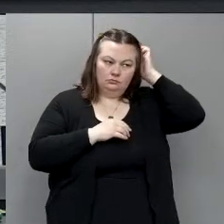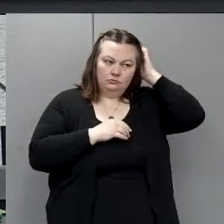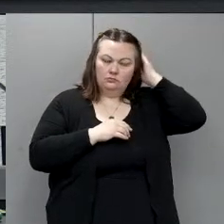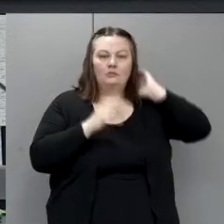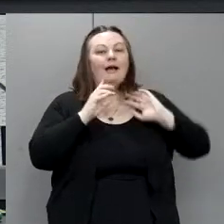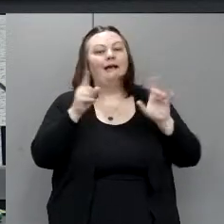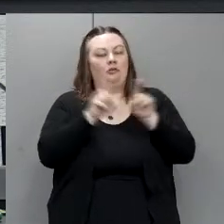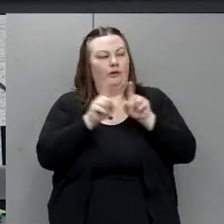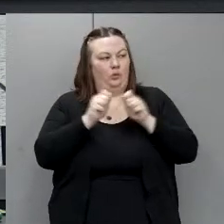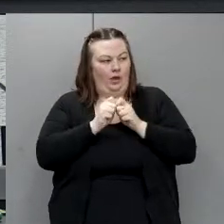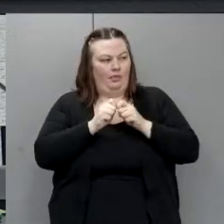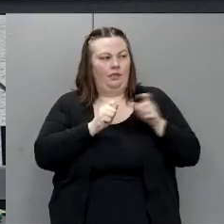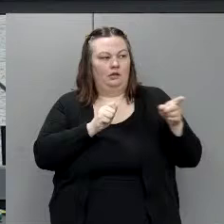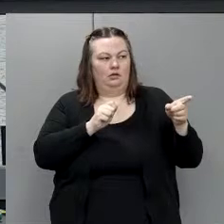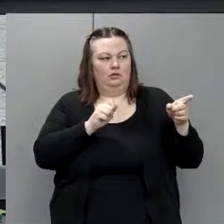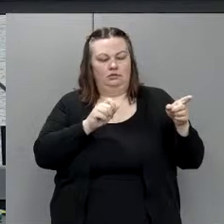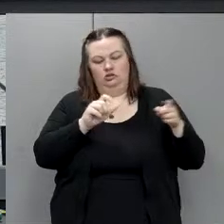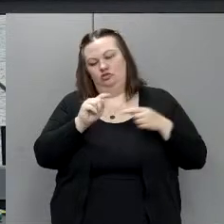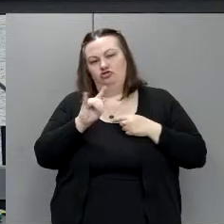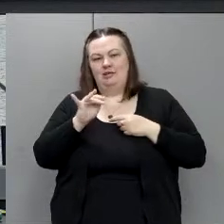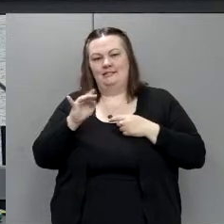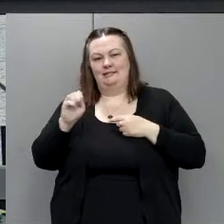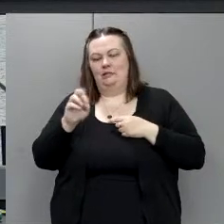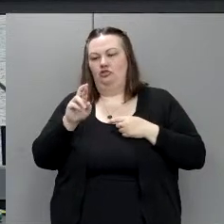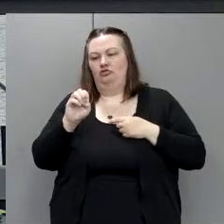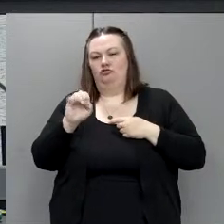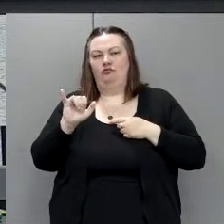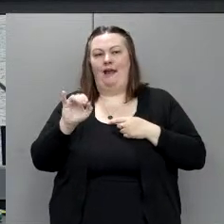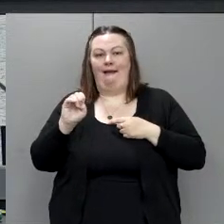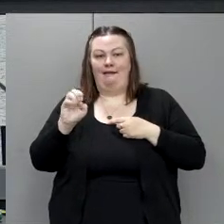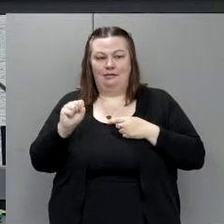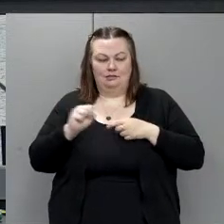I agree with Trustee Reyes. The